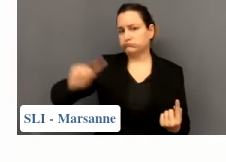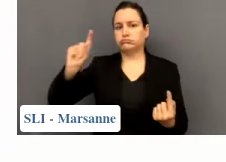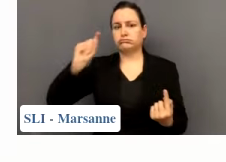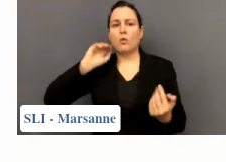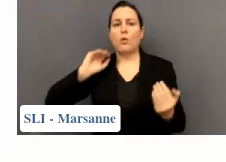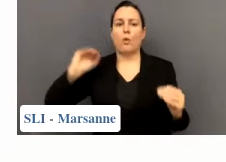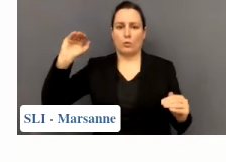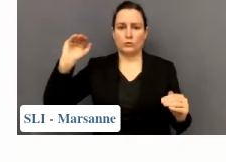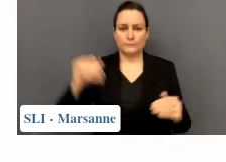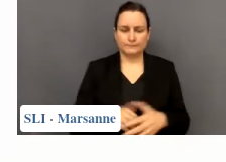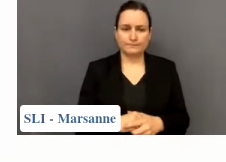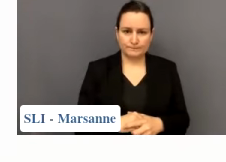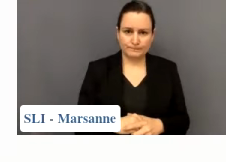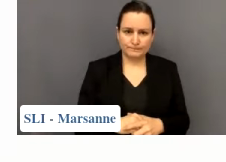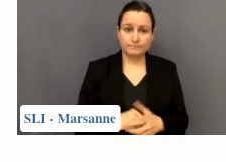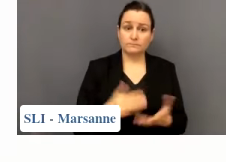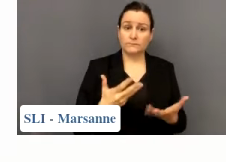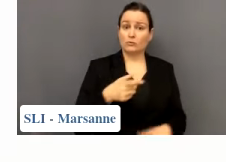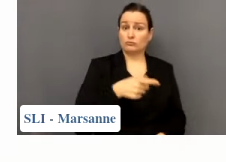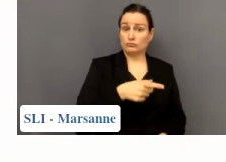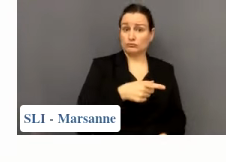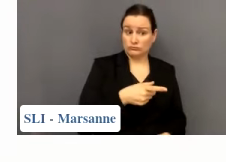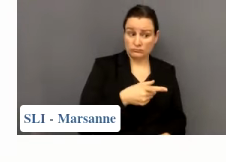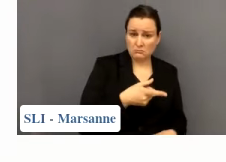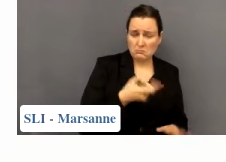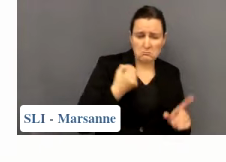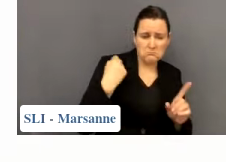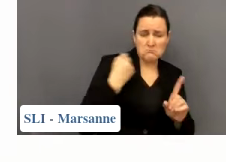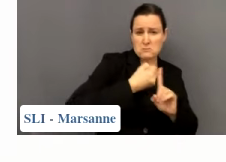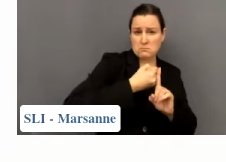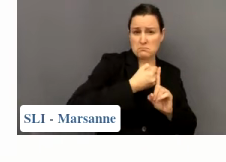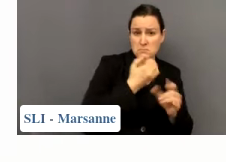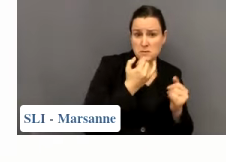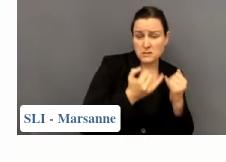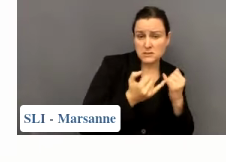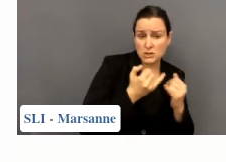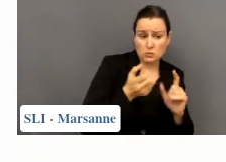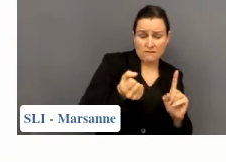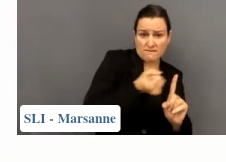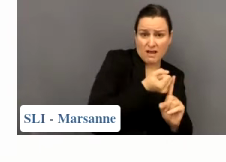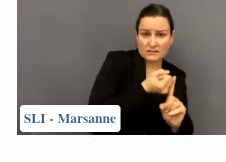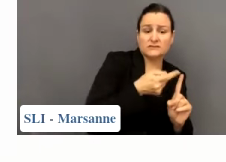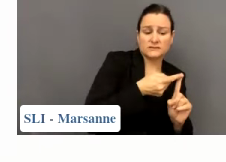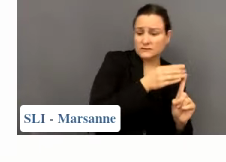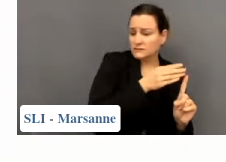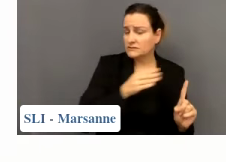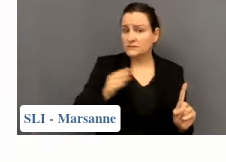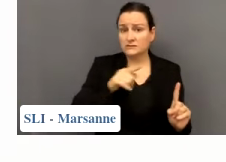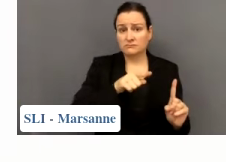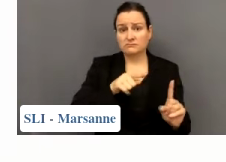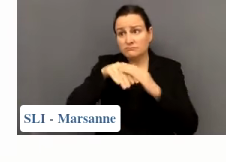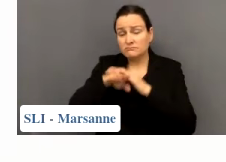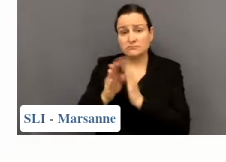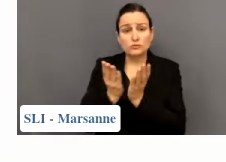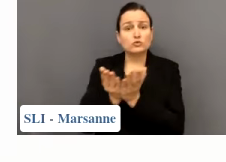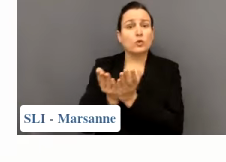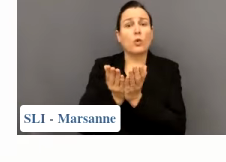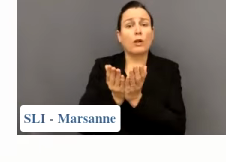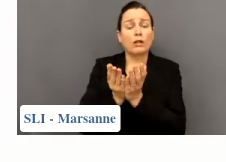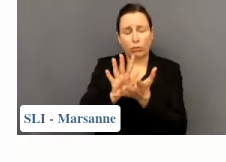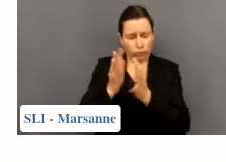sexual violence on a woman's education and health, as well as economic, social, and emotional well-being. While the